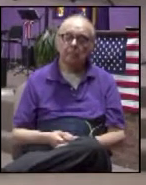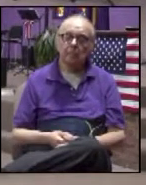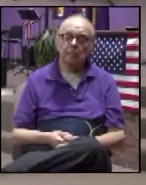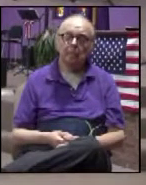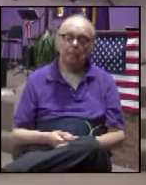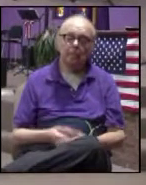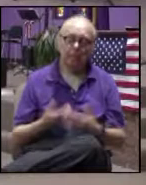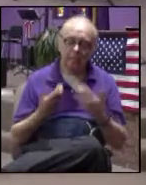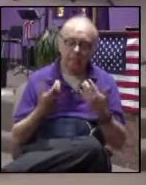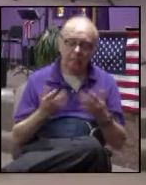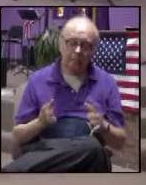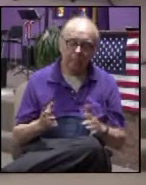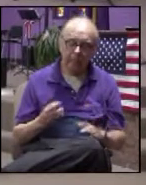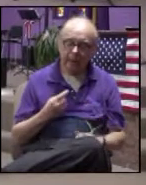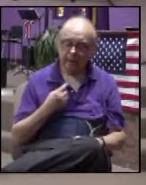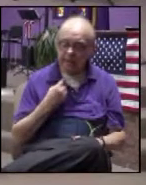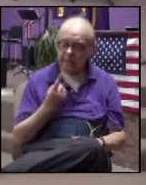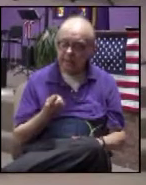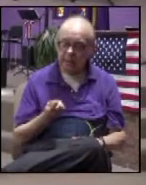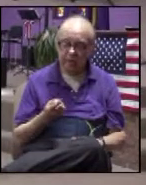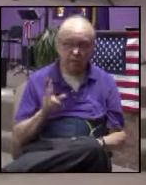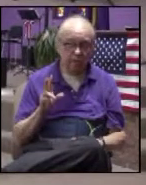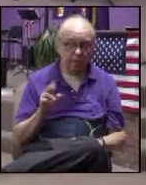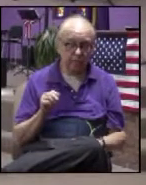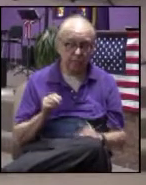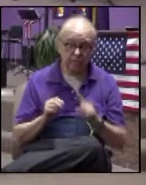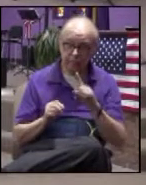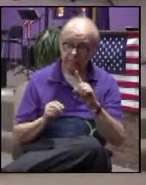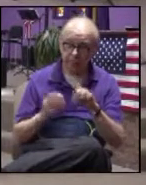I don't want to ever say no to him.